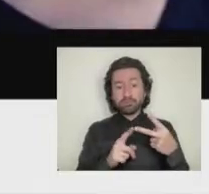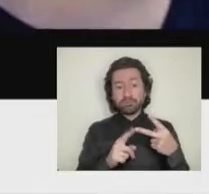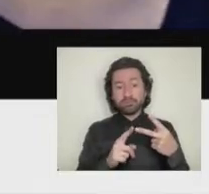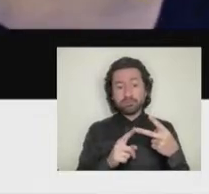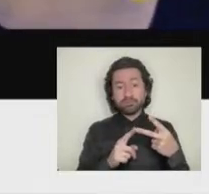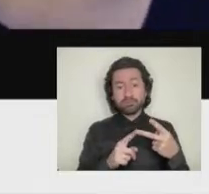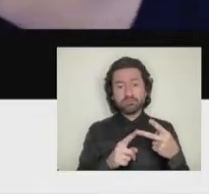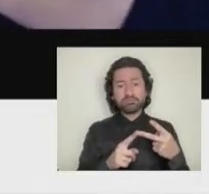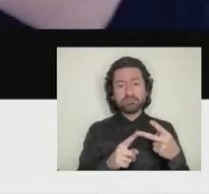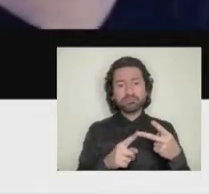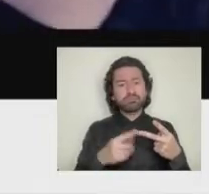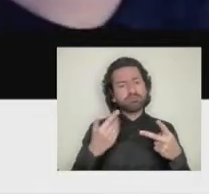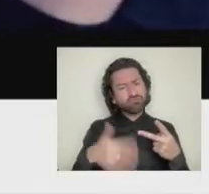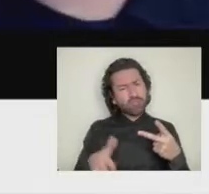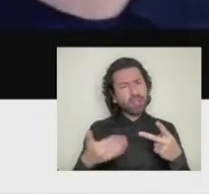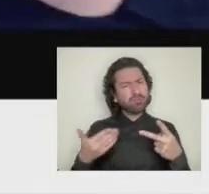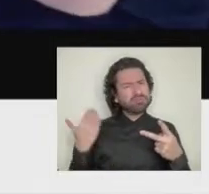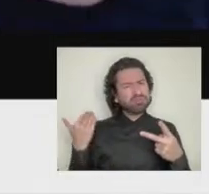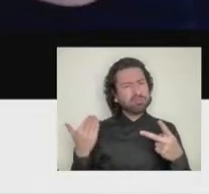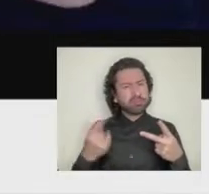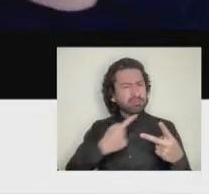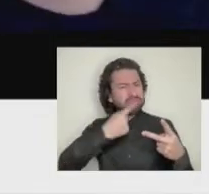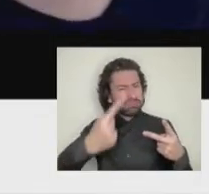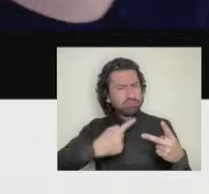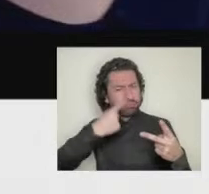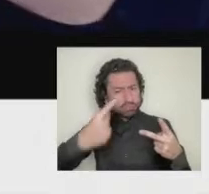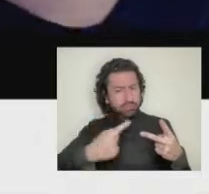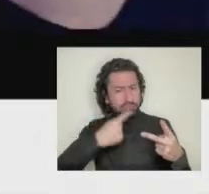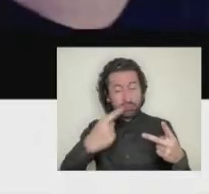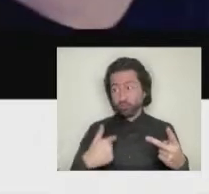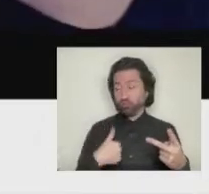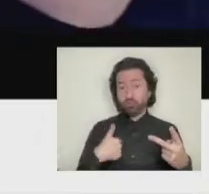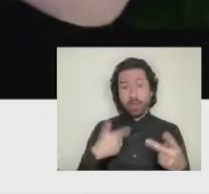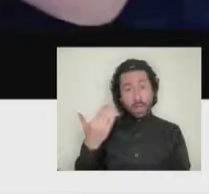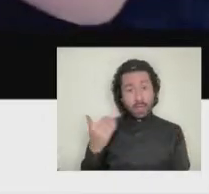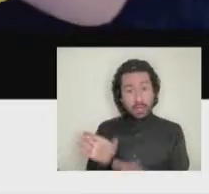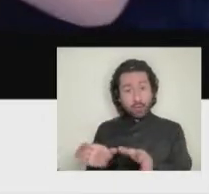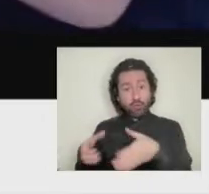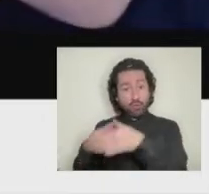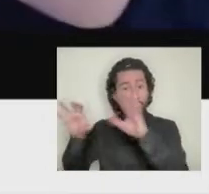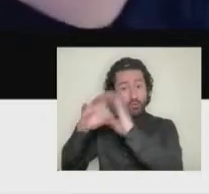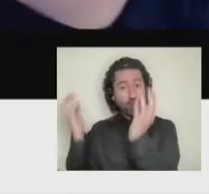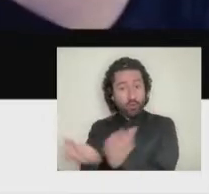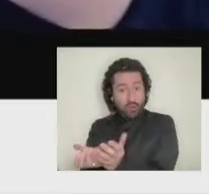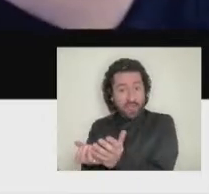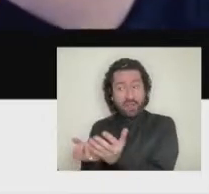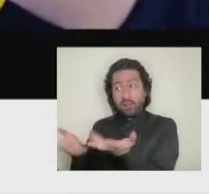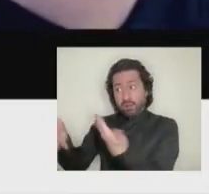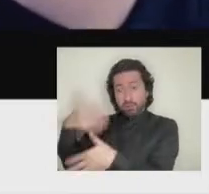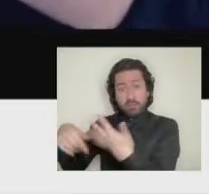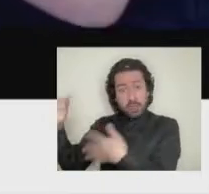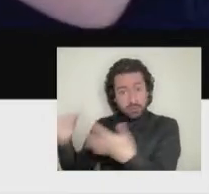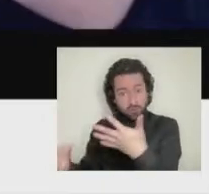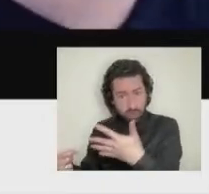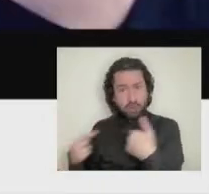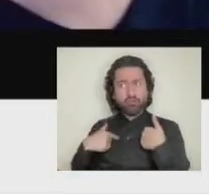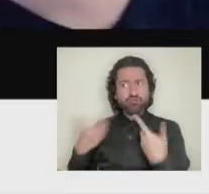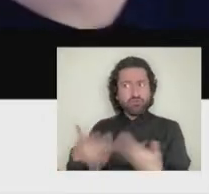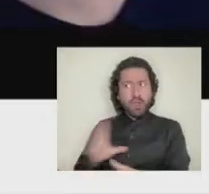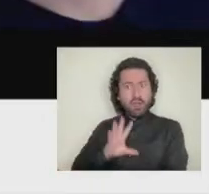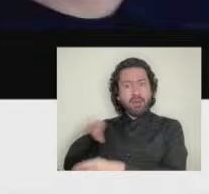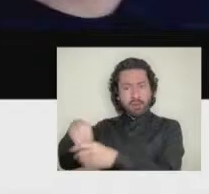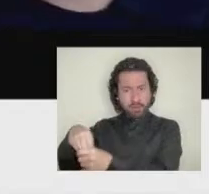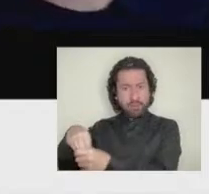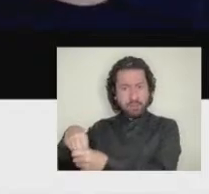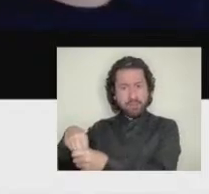highlight. And the second thing that has been mentioned already. We had the presentation by Michael. I participated in the